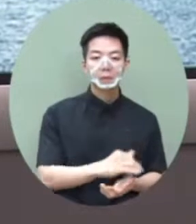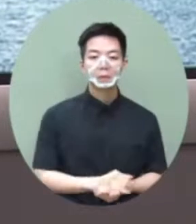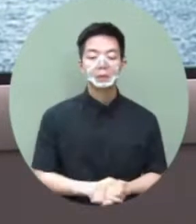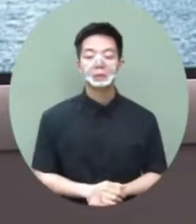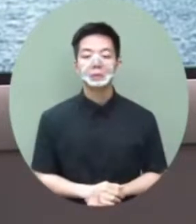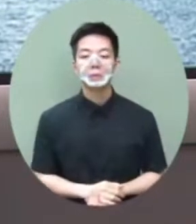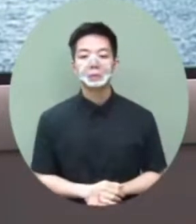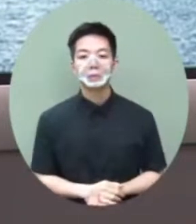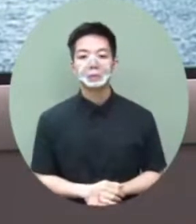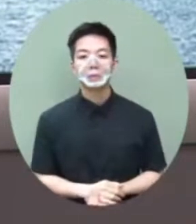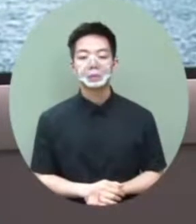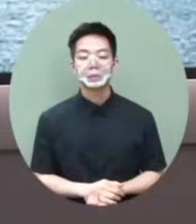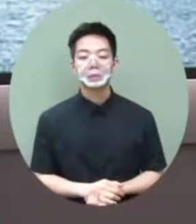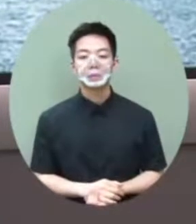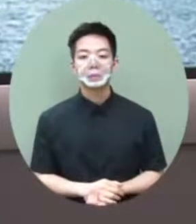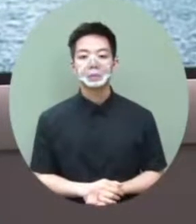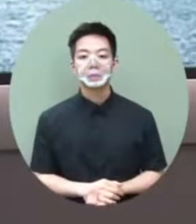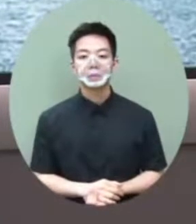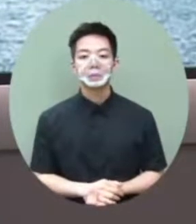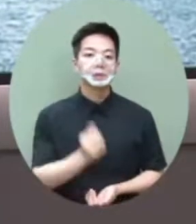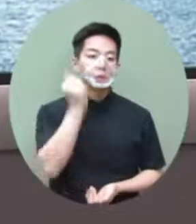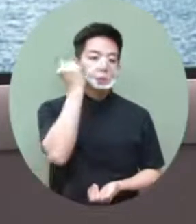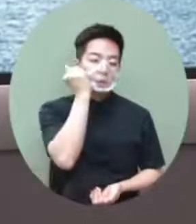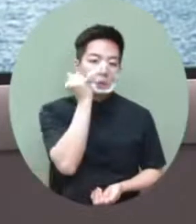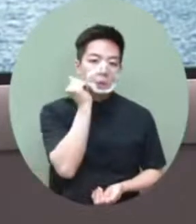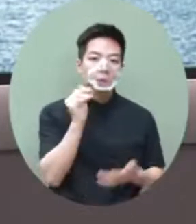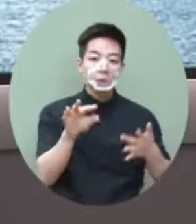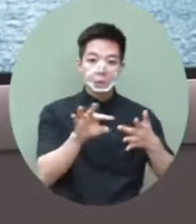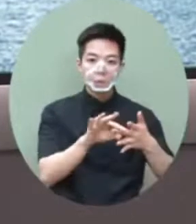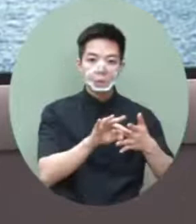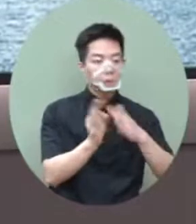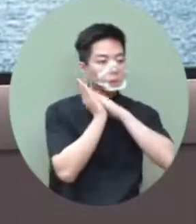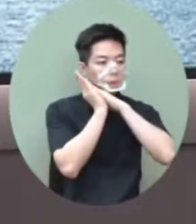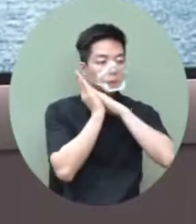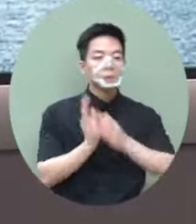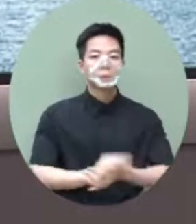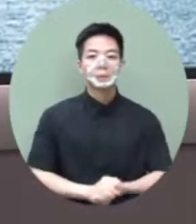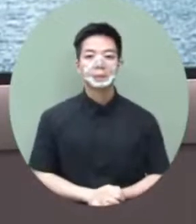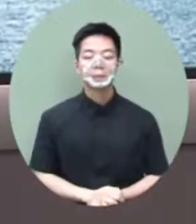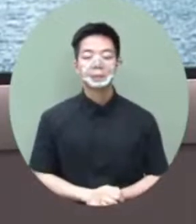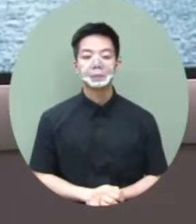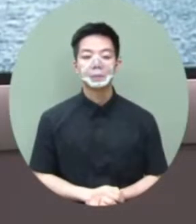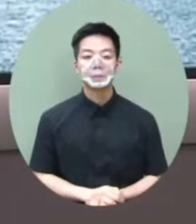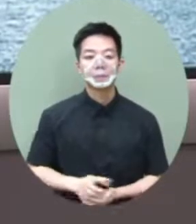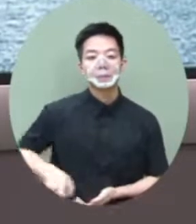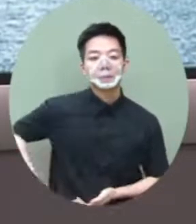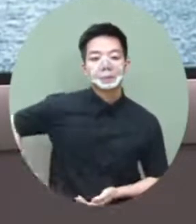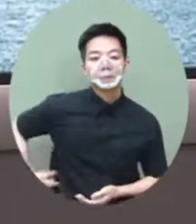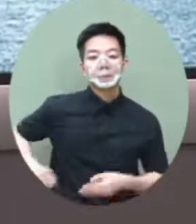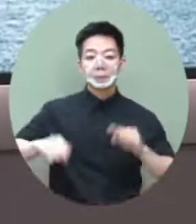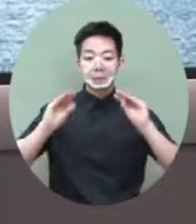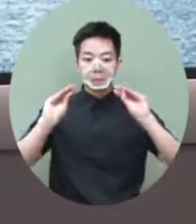aged 46, resided in a residential care home for the elderly.